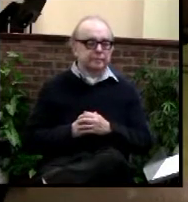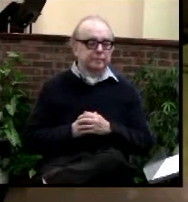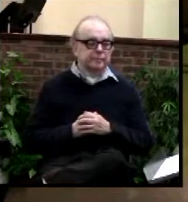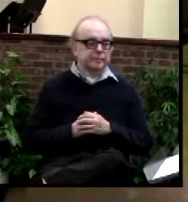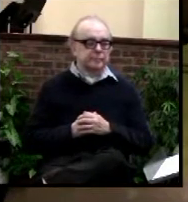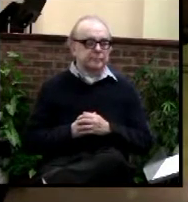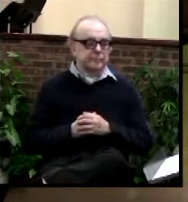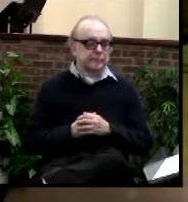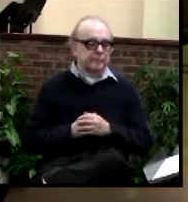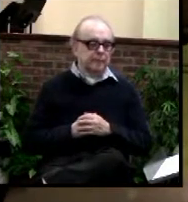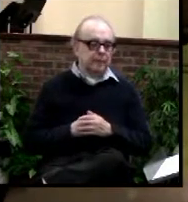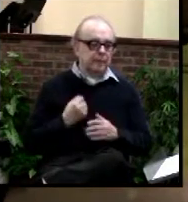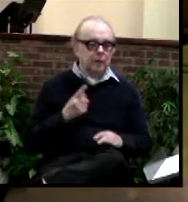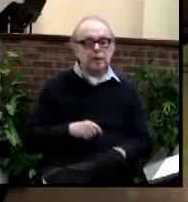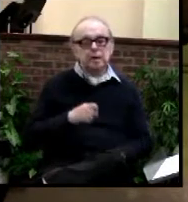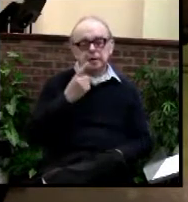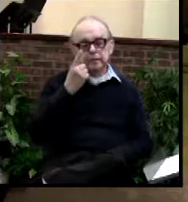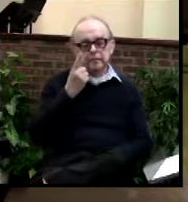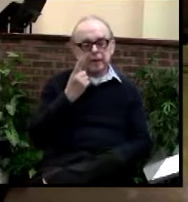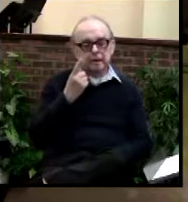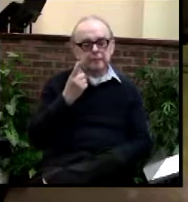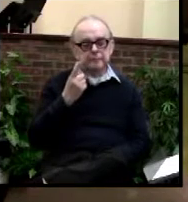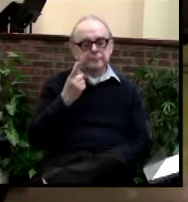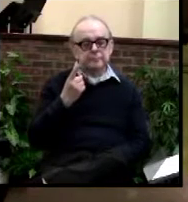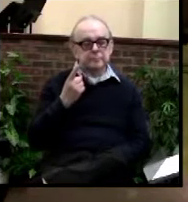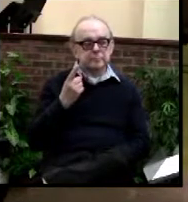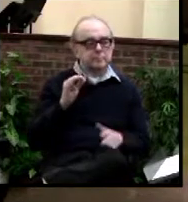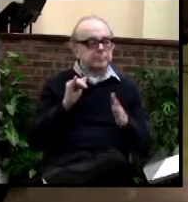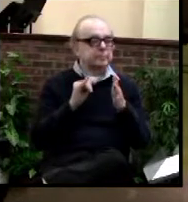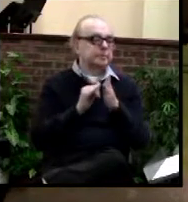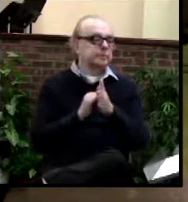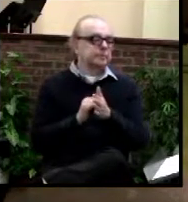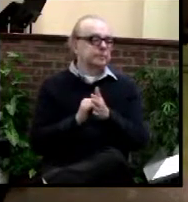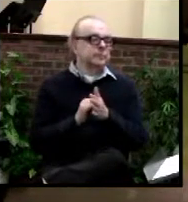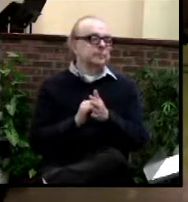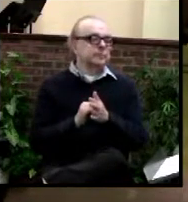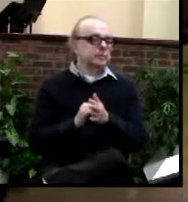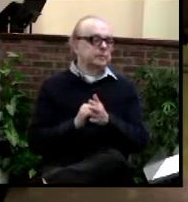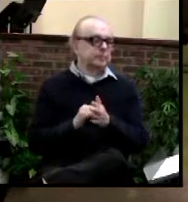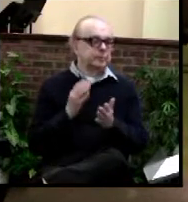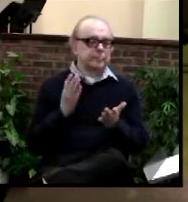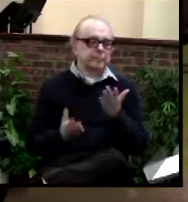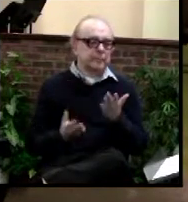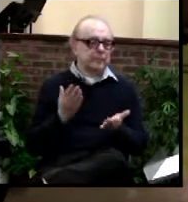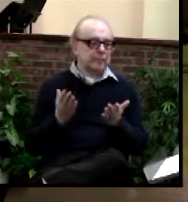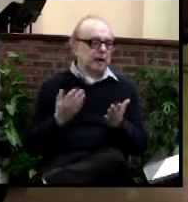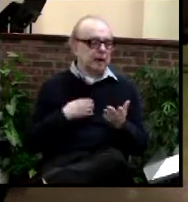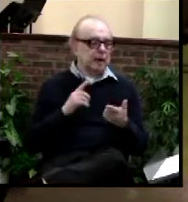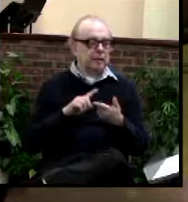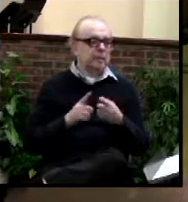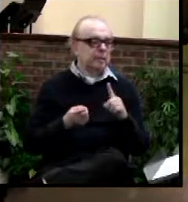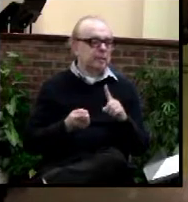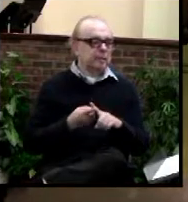we need to understand that maybe you've been in a friendship that you know you need to get away